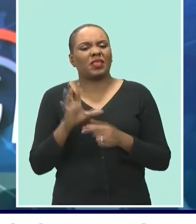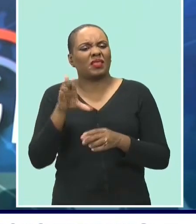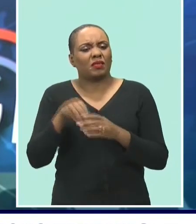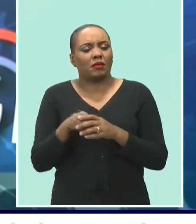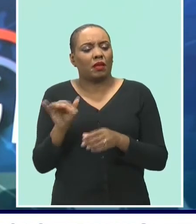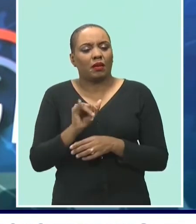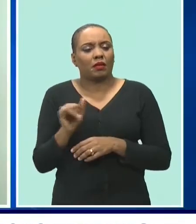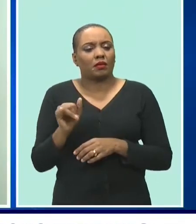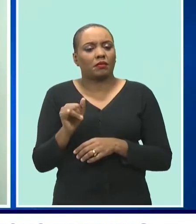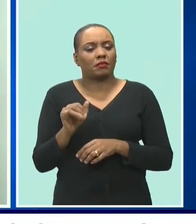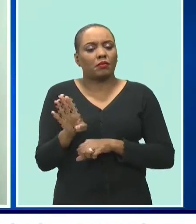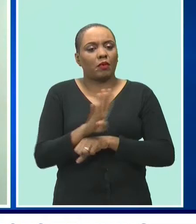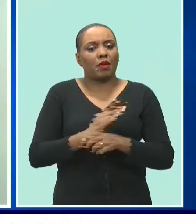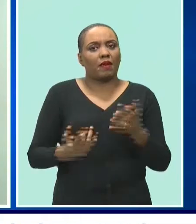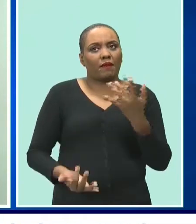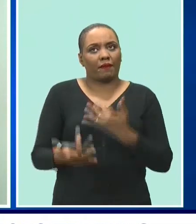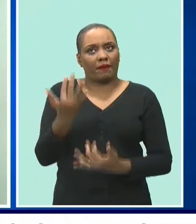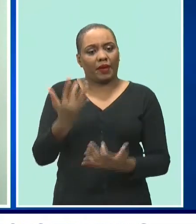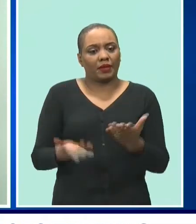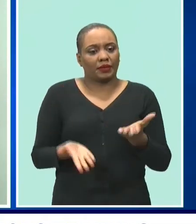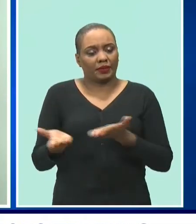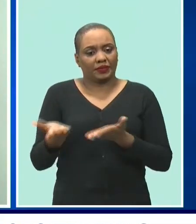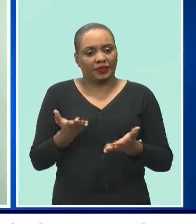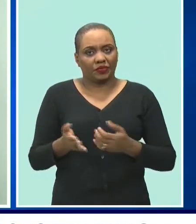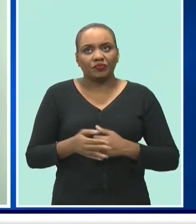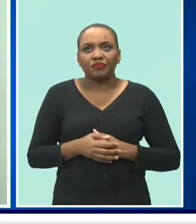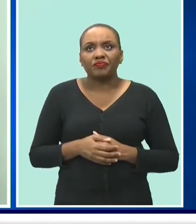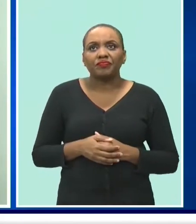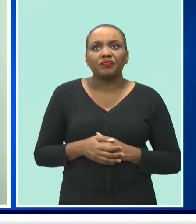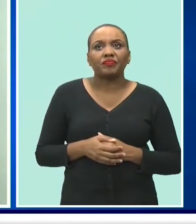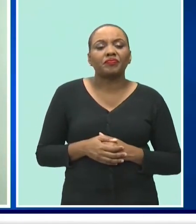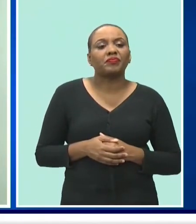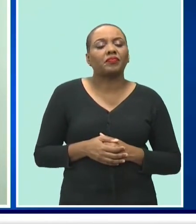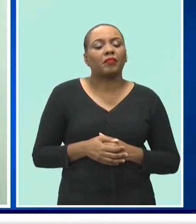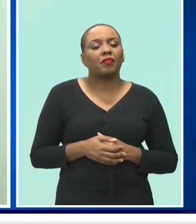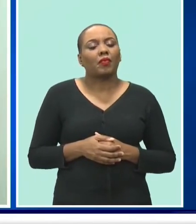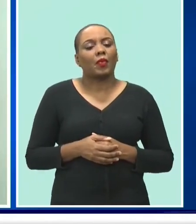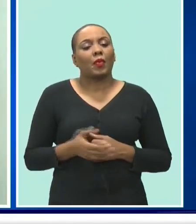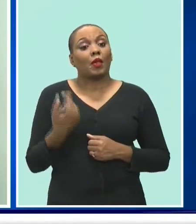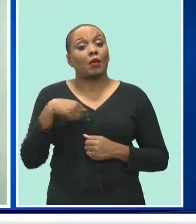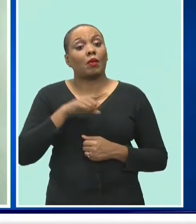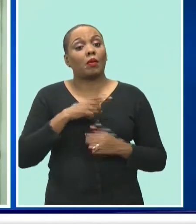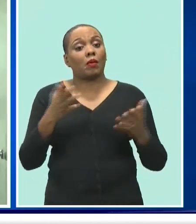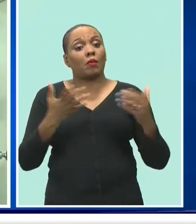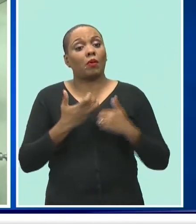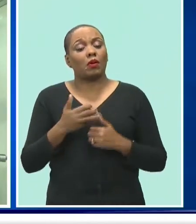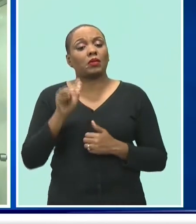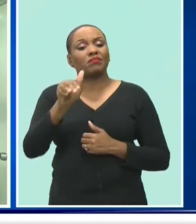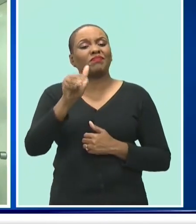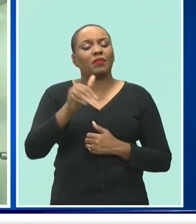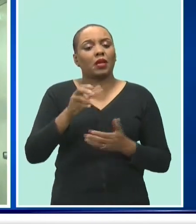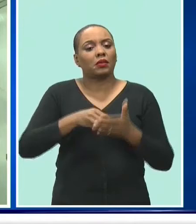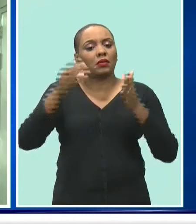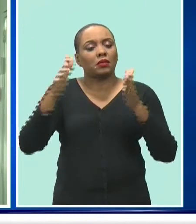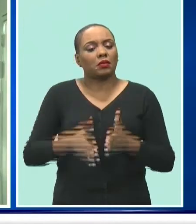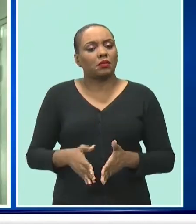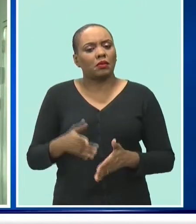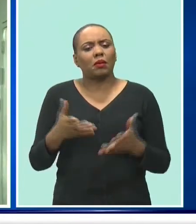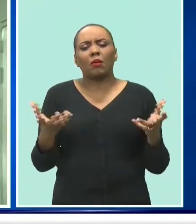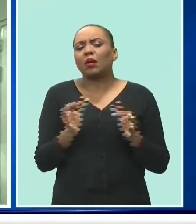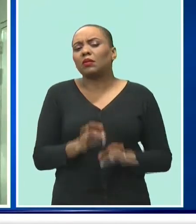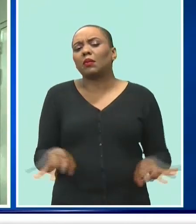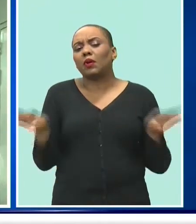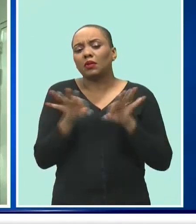Service. The aim of the course this week is to remind students that a key component of operations today